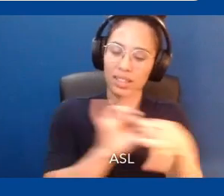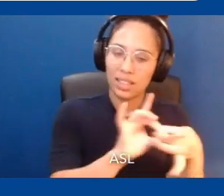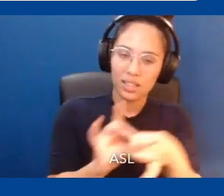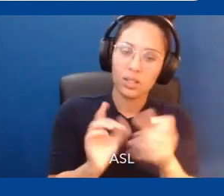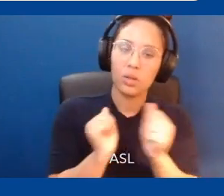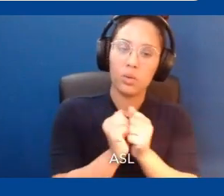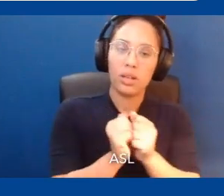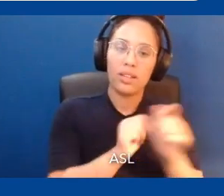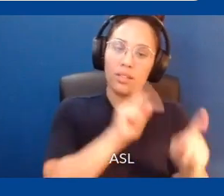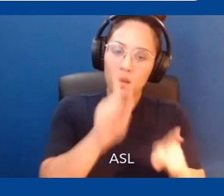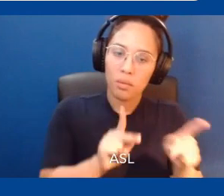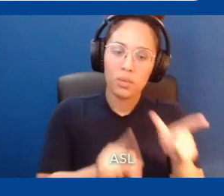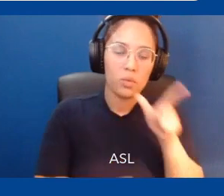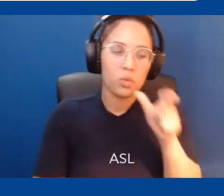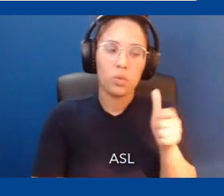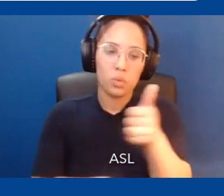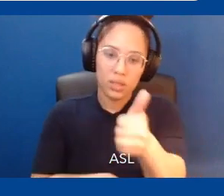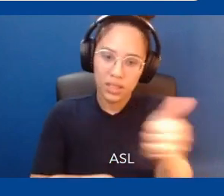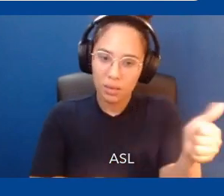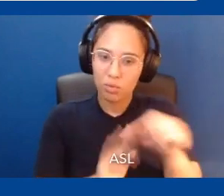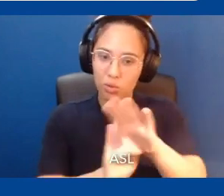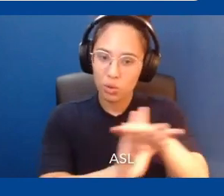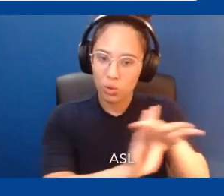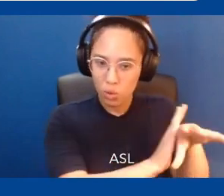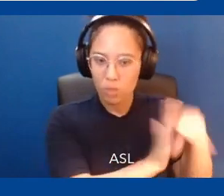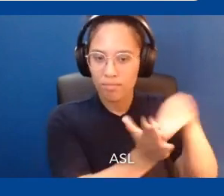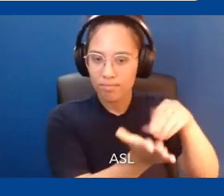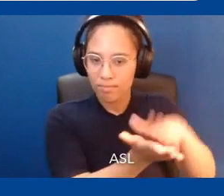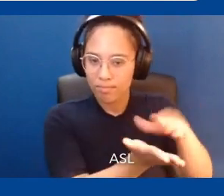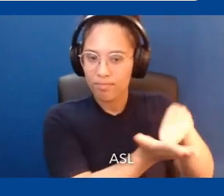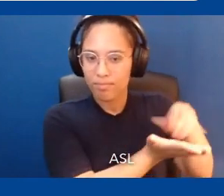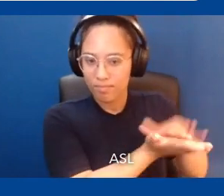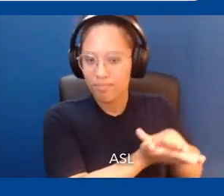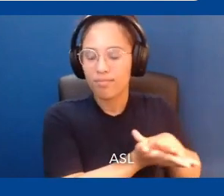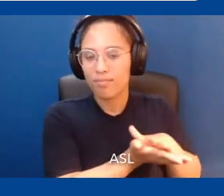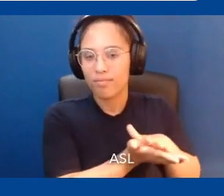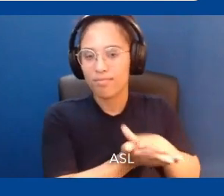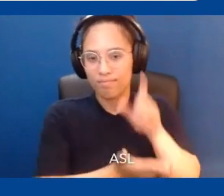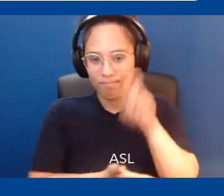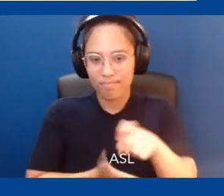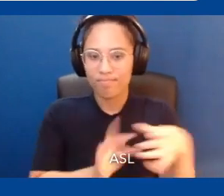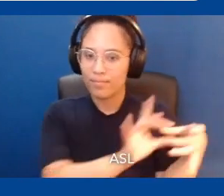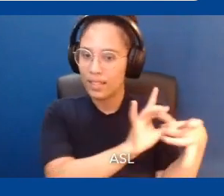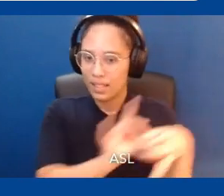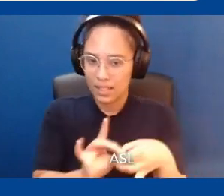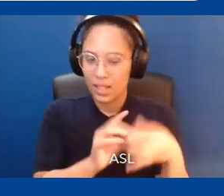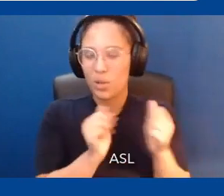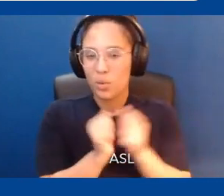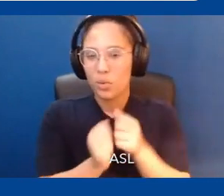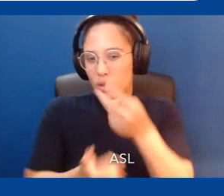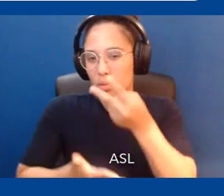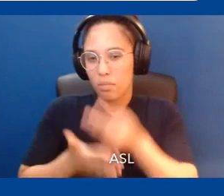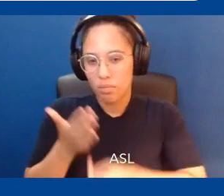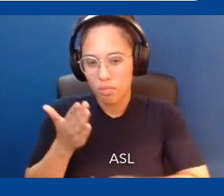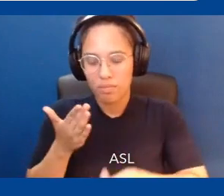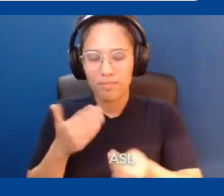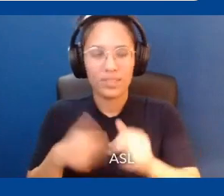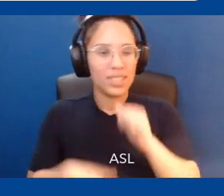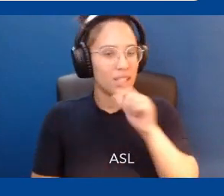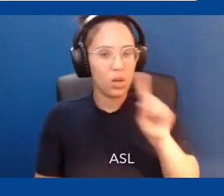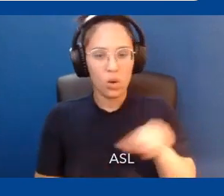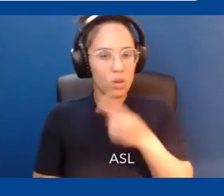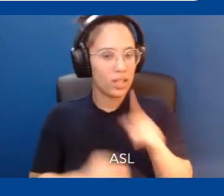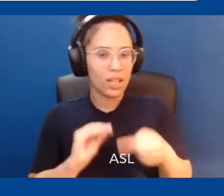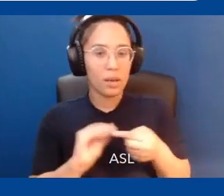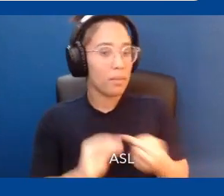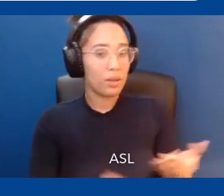recorded in the archive. So I think that's why I think it's not only question about the past, like how we treat the past, but also about the